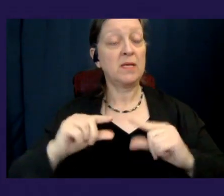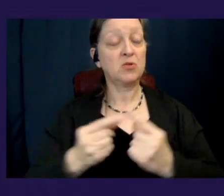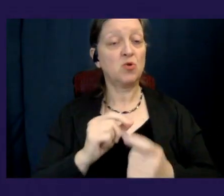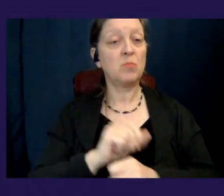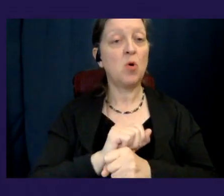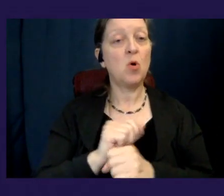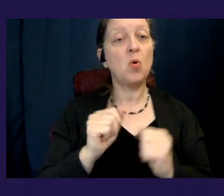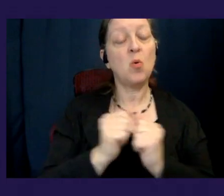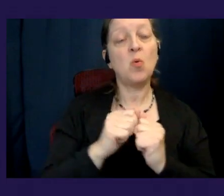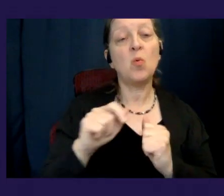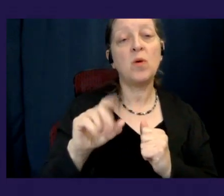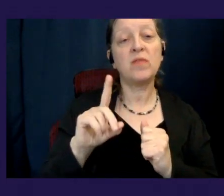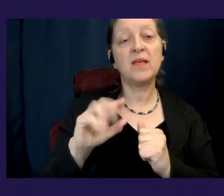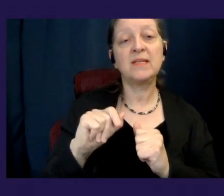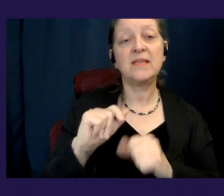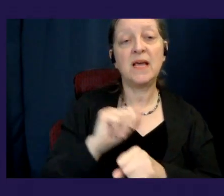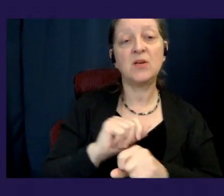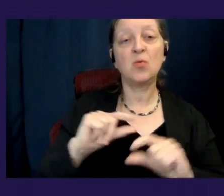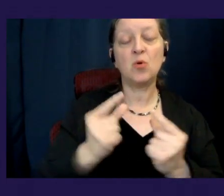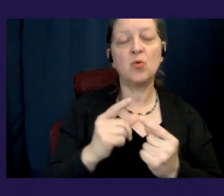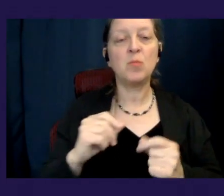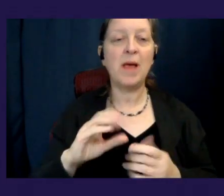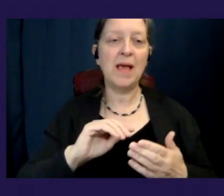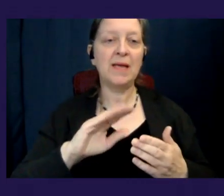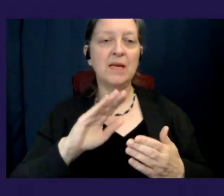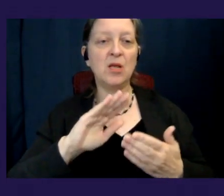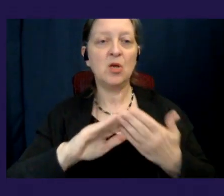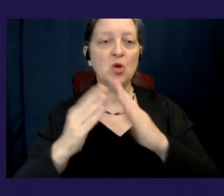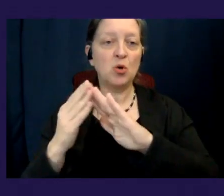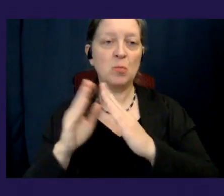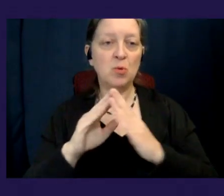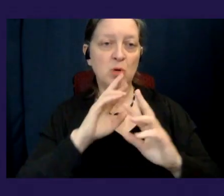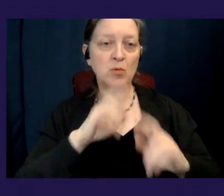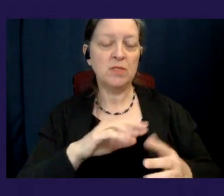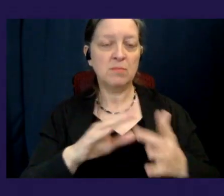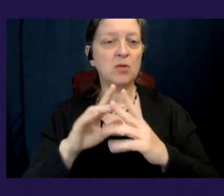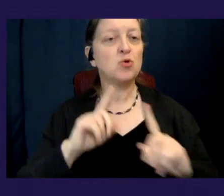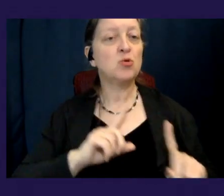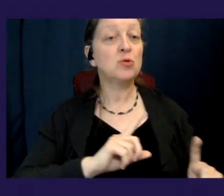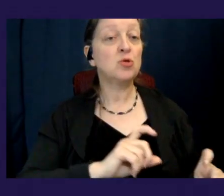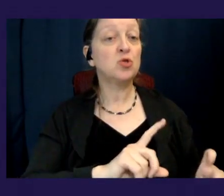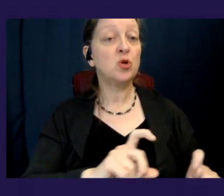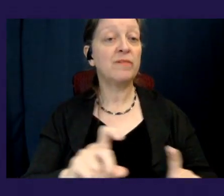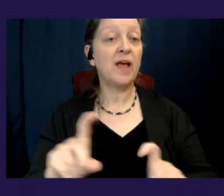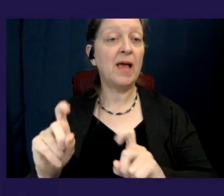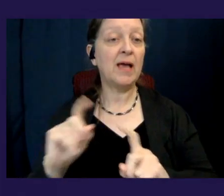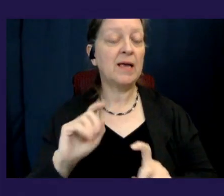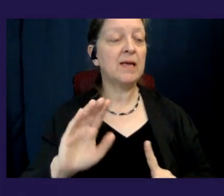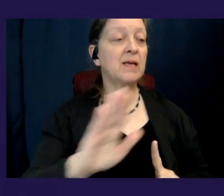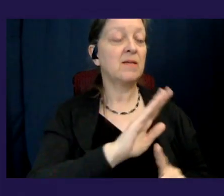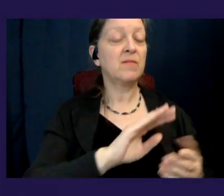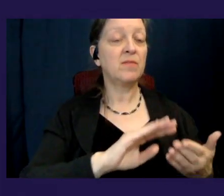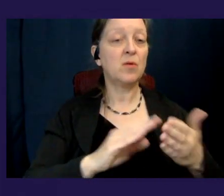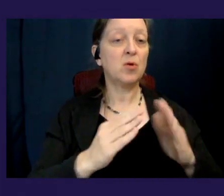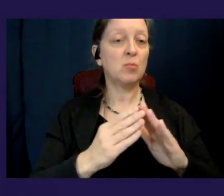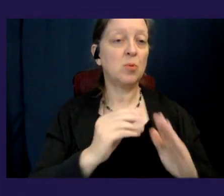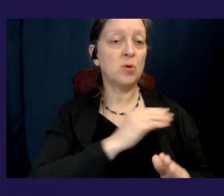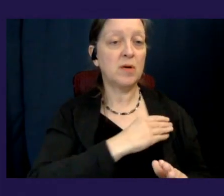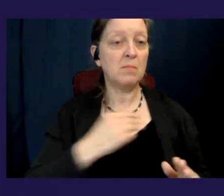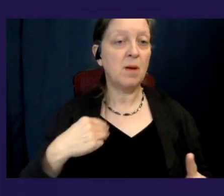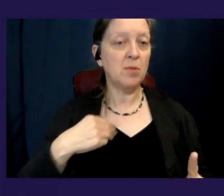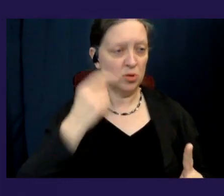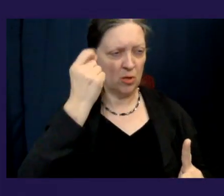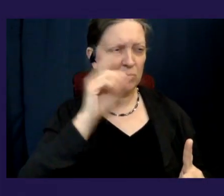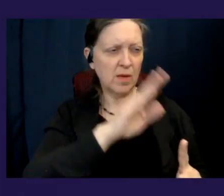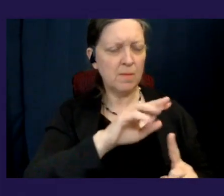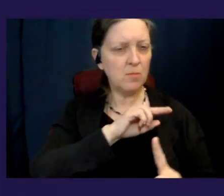community response networks to survey a sample of community members to better understand perspectives and beliefs about COVID. And this helped